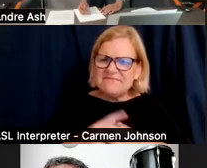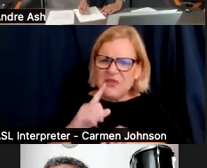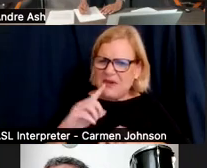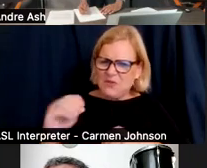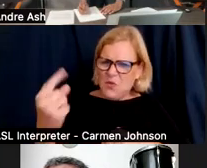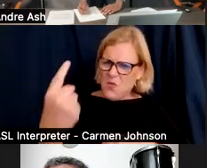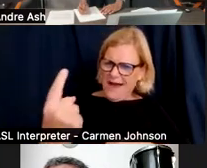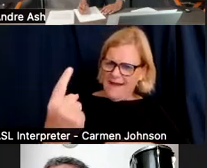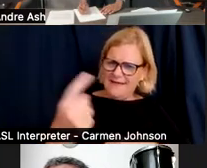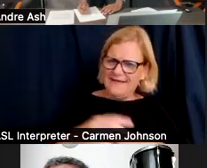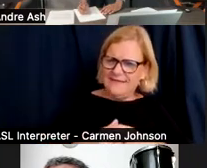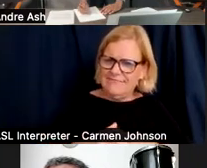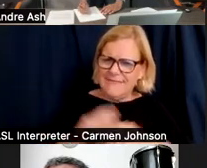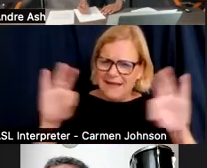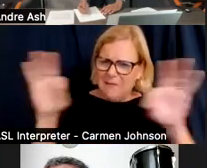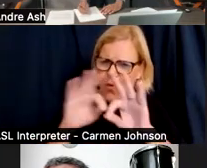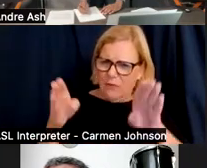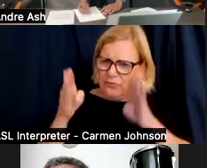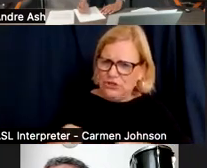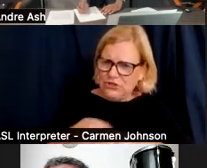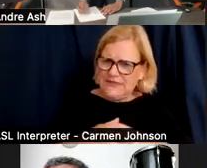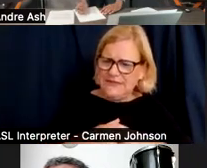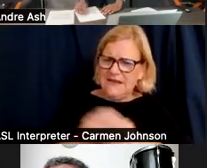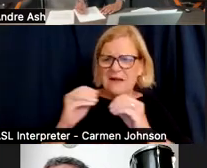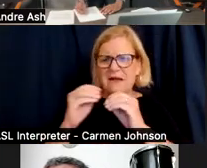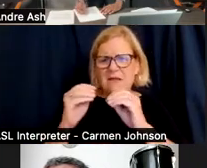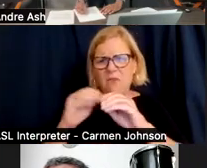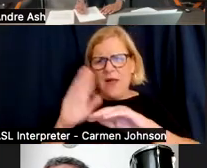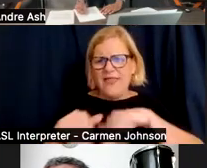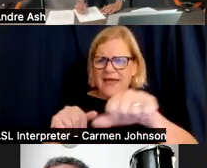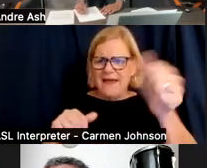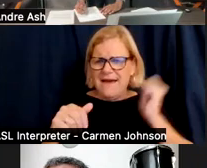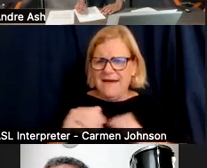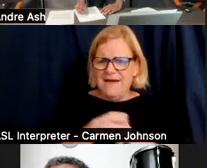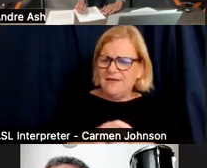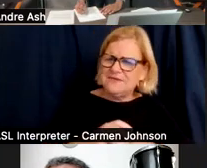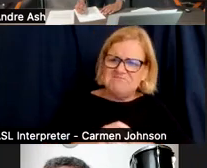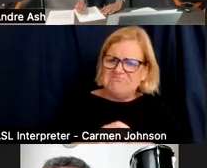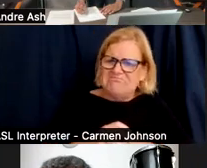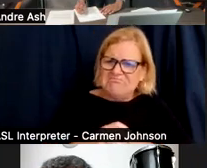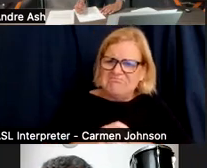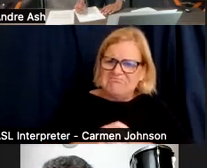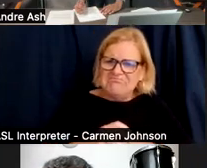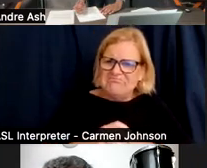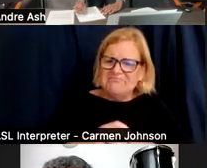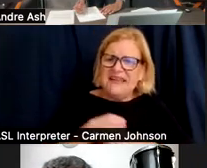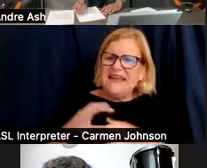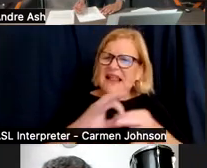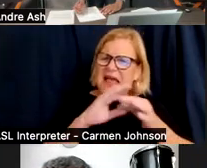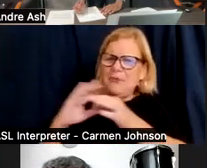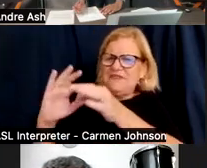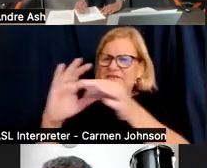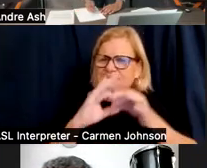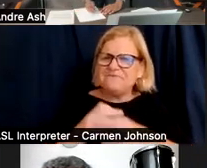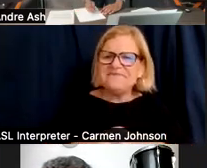one important person over one person is no more important than the others in a collaborative effort. And